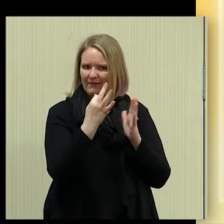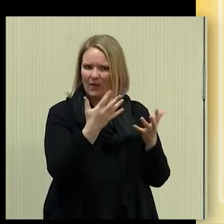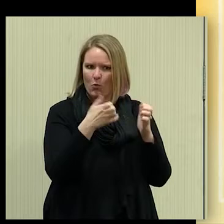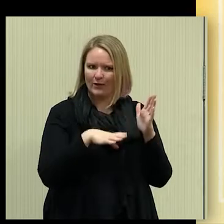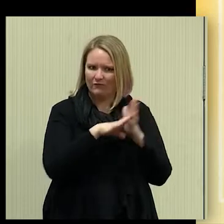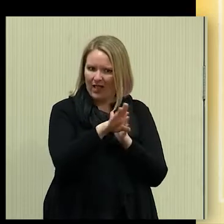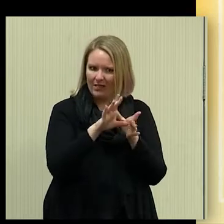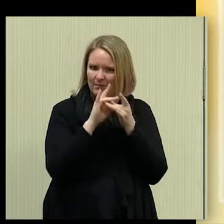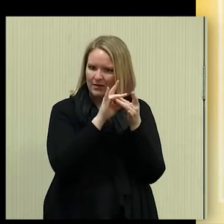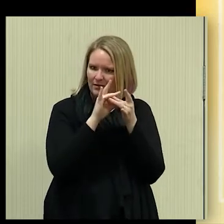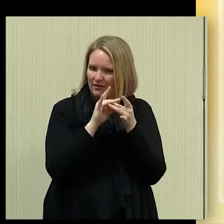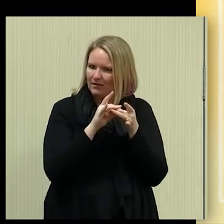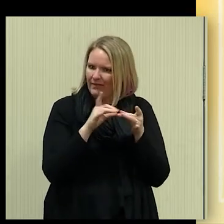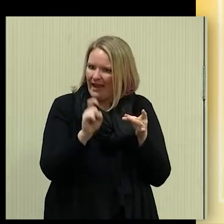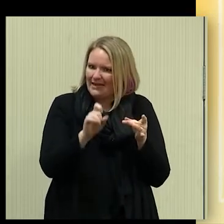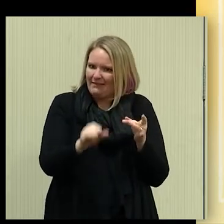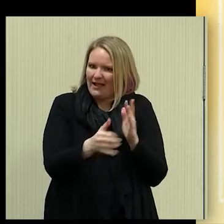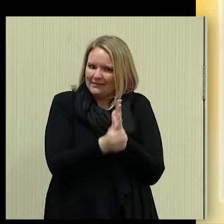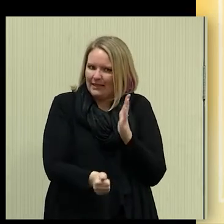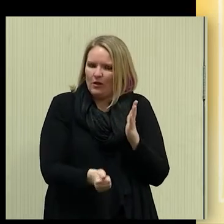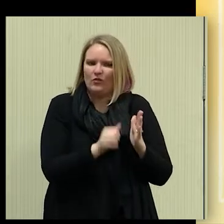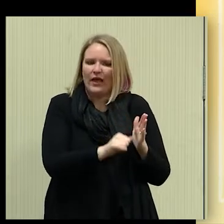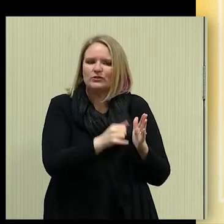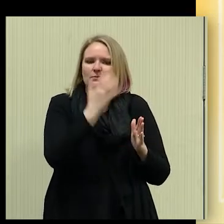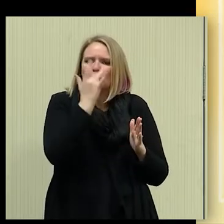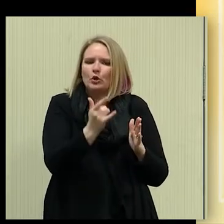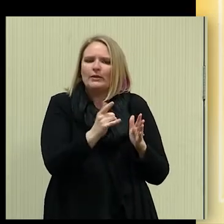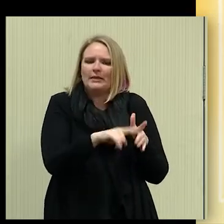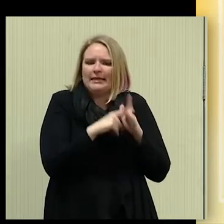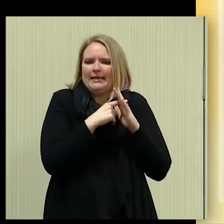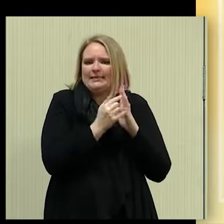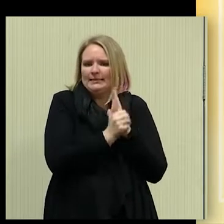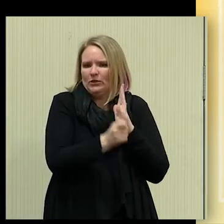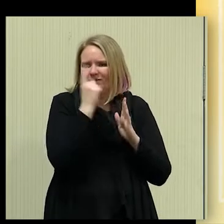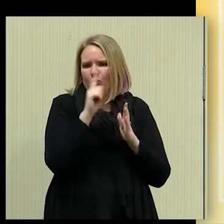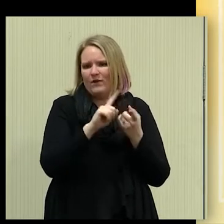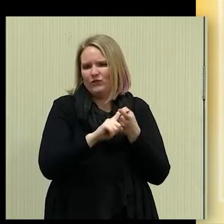develop friendships. These are like the early friendship kind of skills.